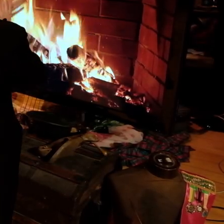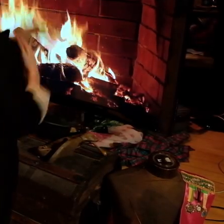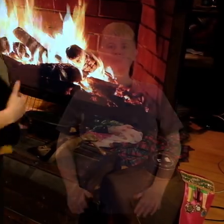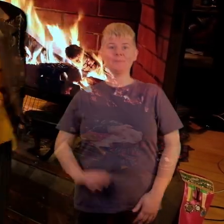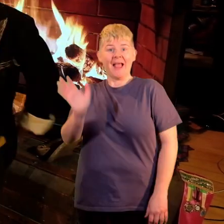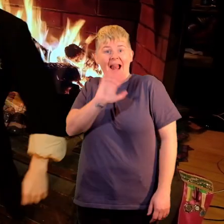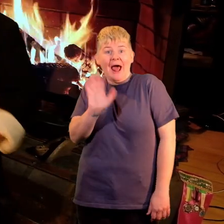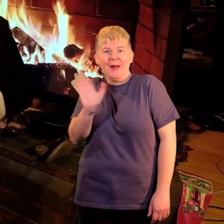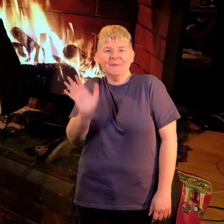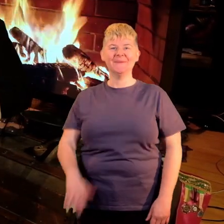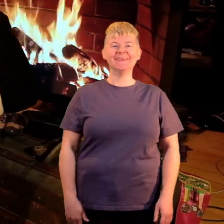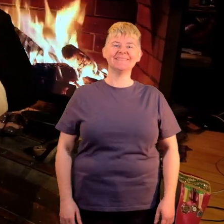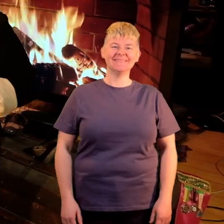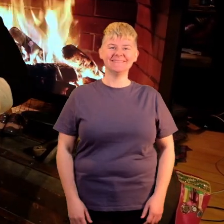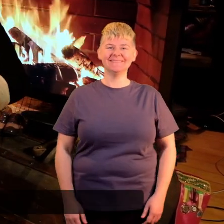Magus.